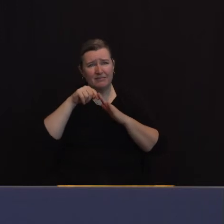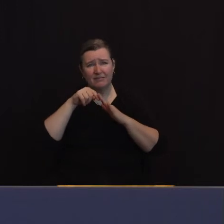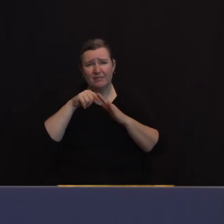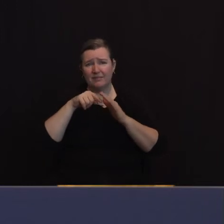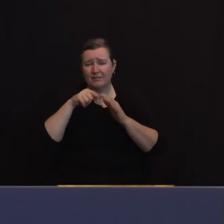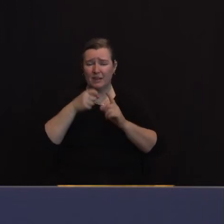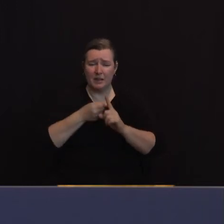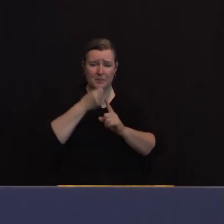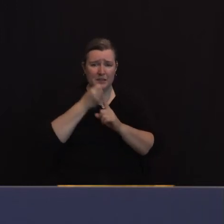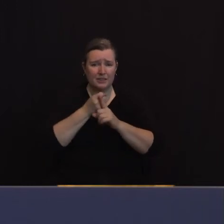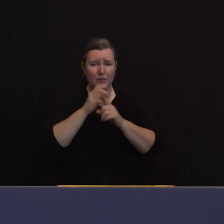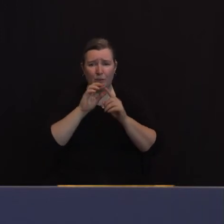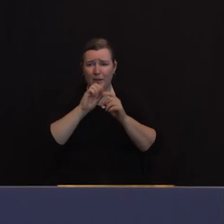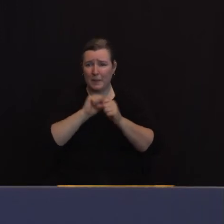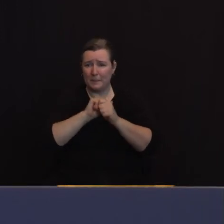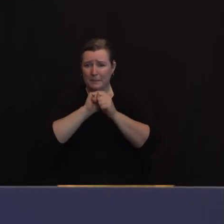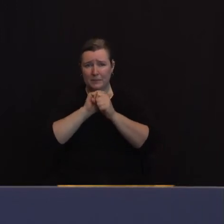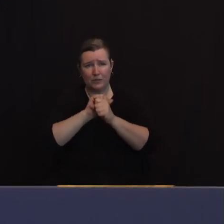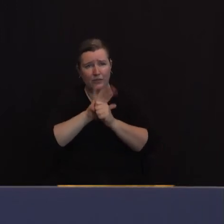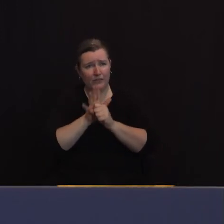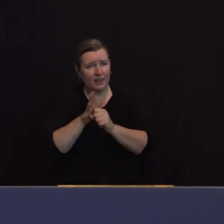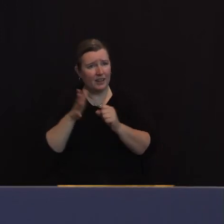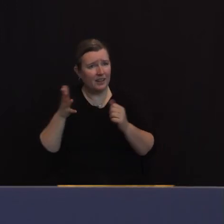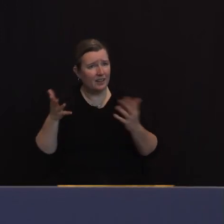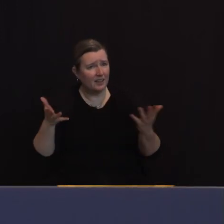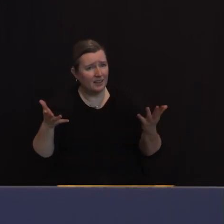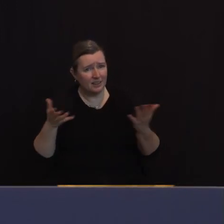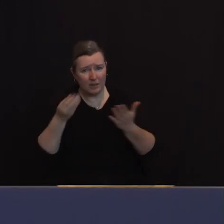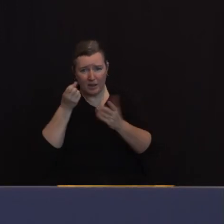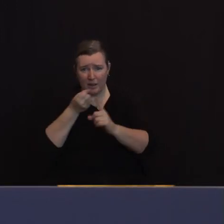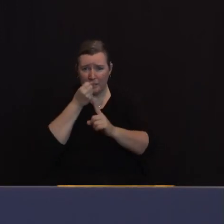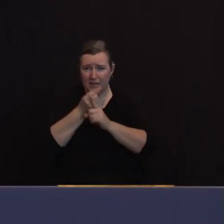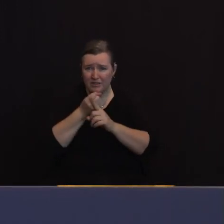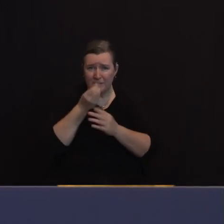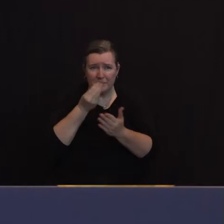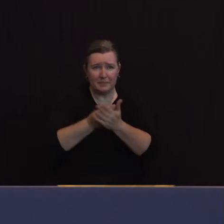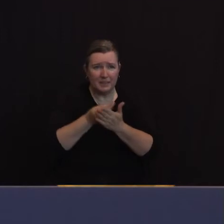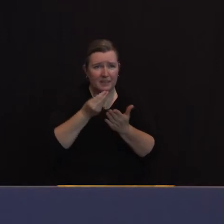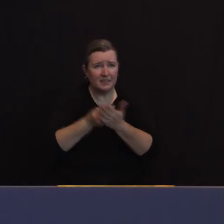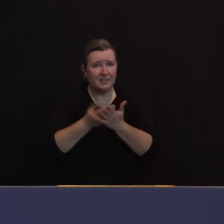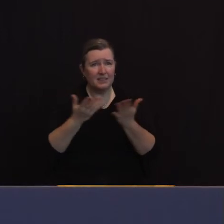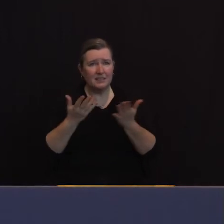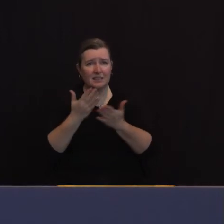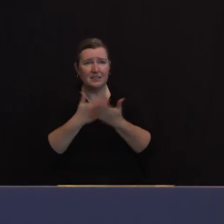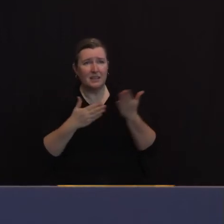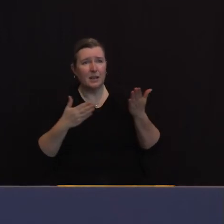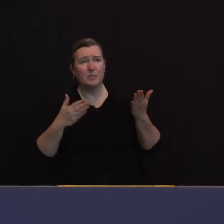Did certain revenue sources come in better than we had expected? Yeah, they did.